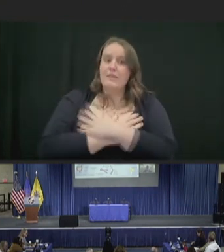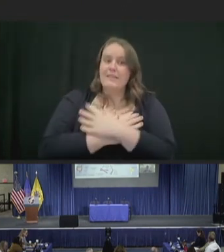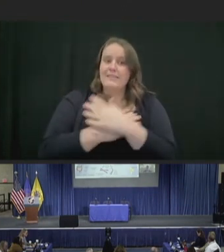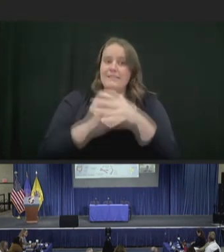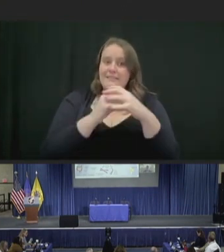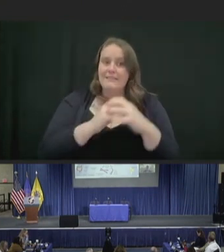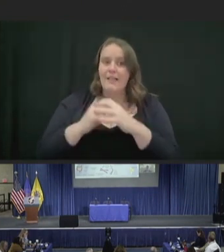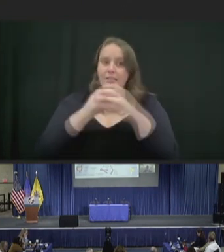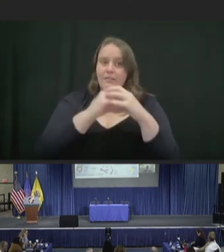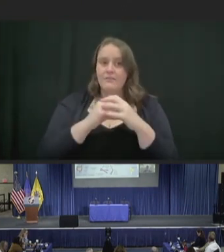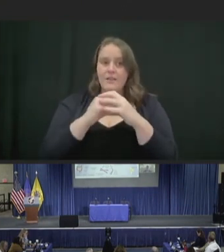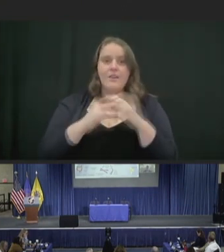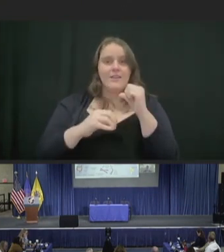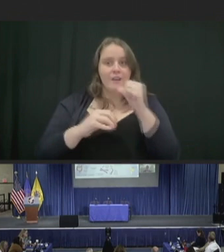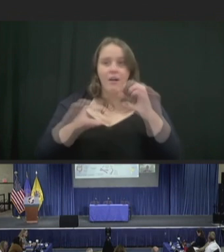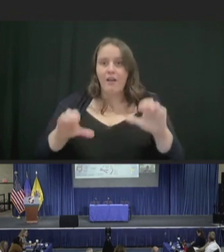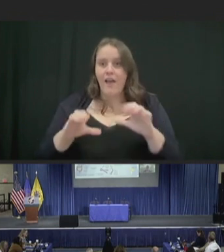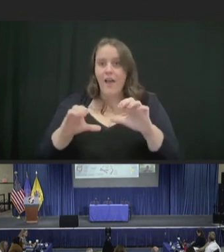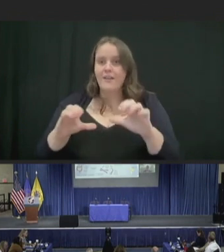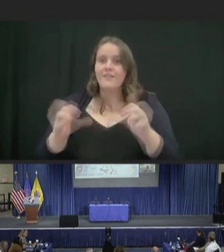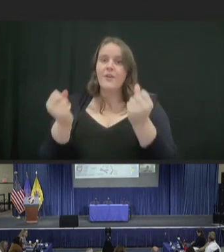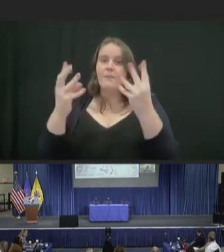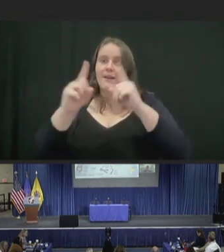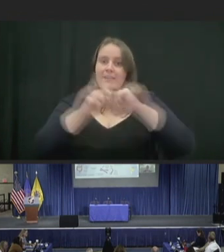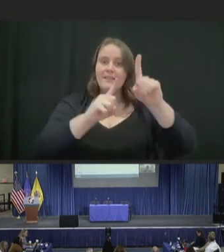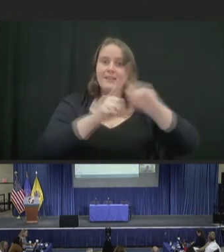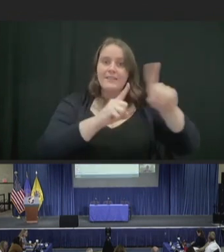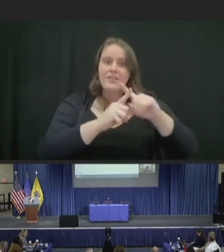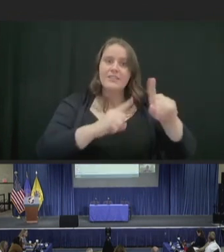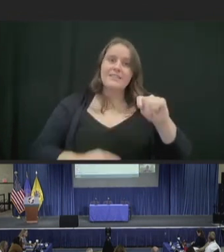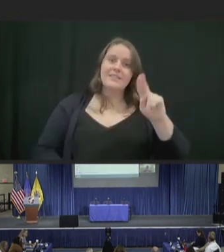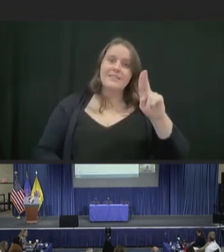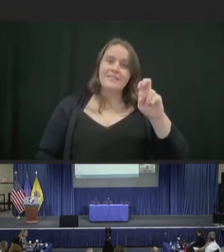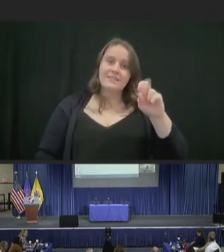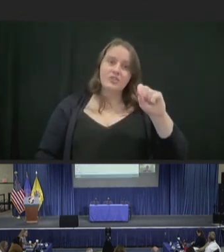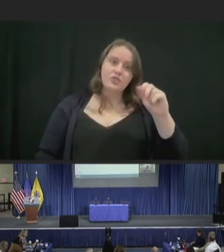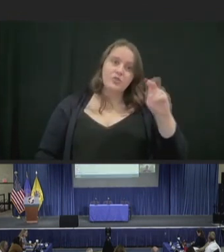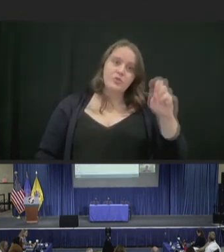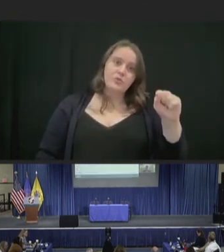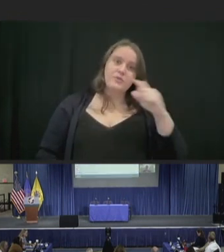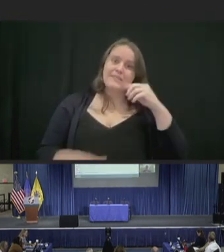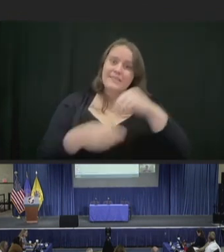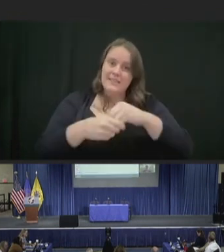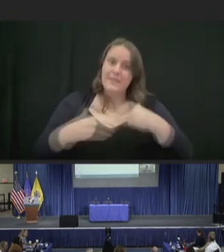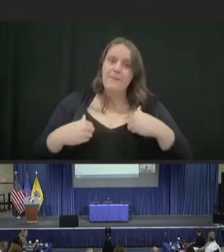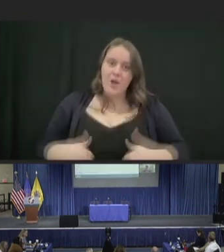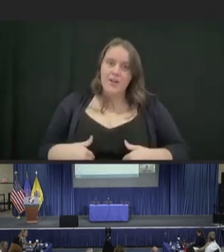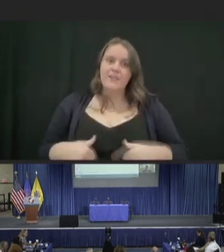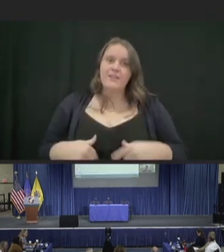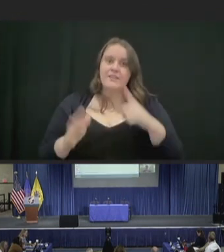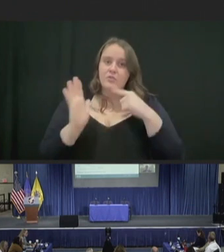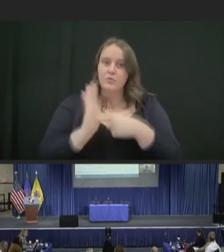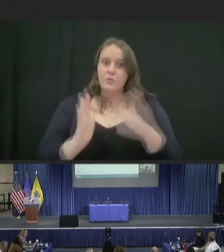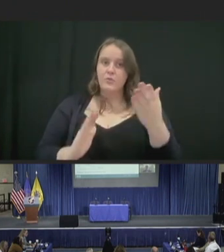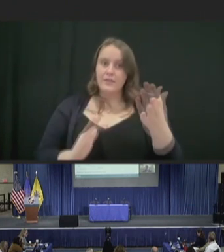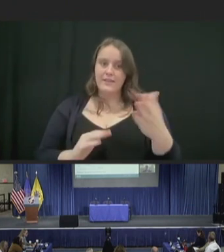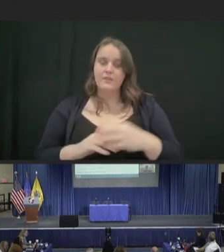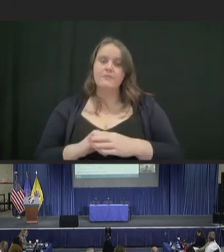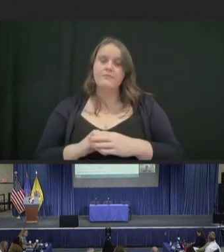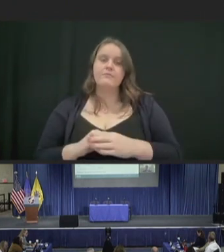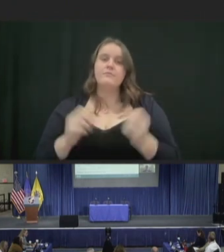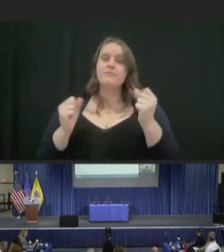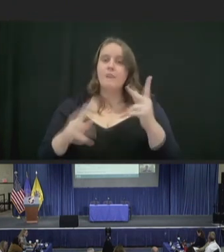many different tissues around the body, that is illustrated here. Now, many people have looked at the impact